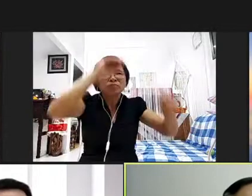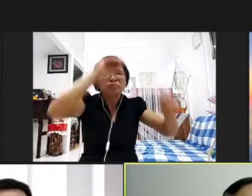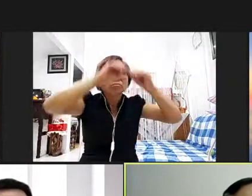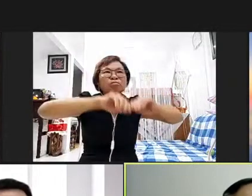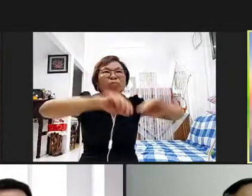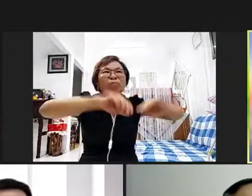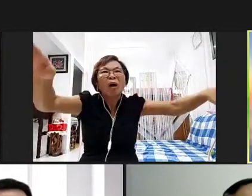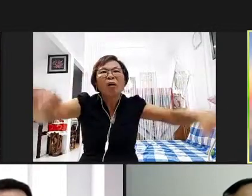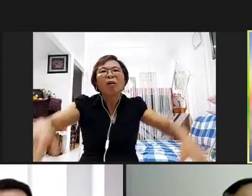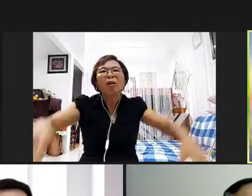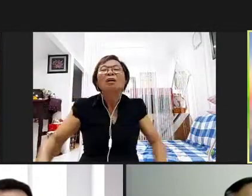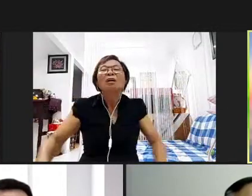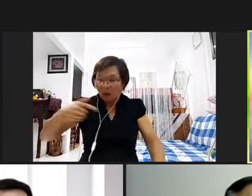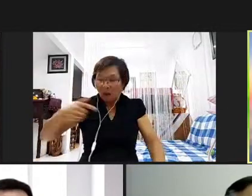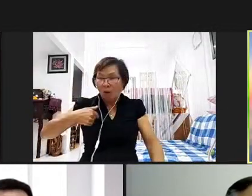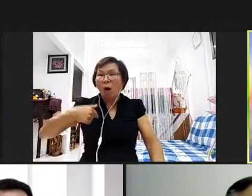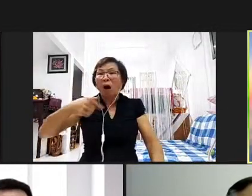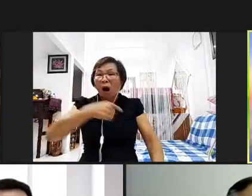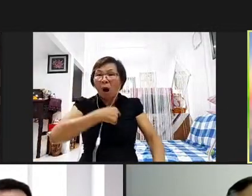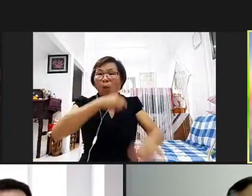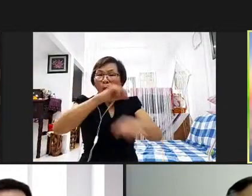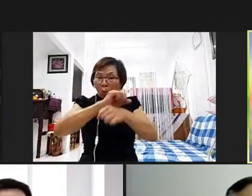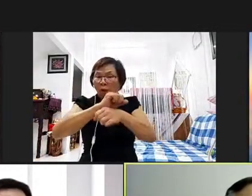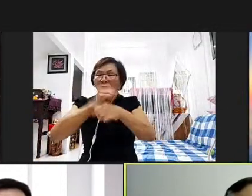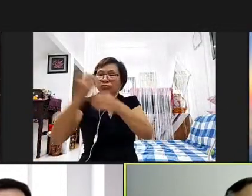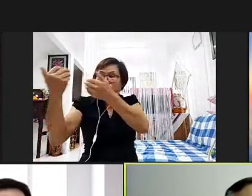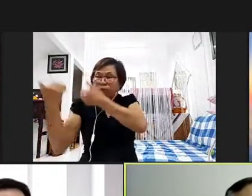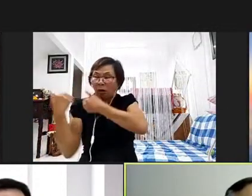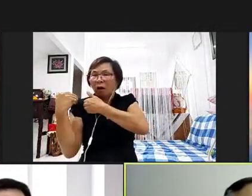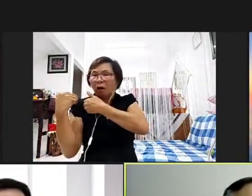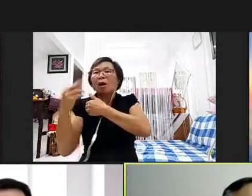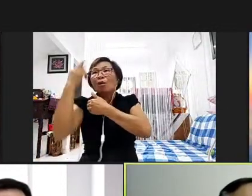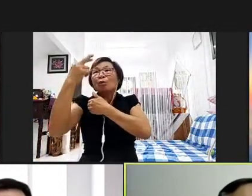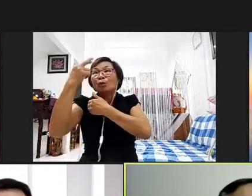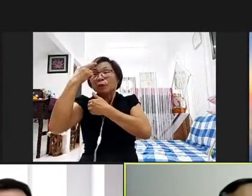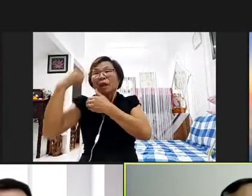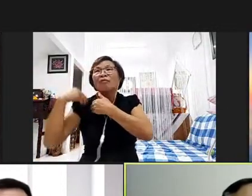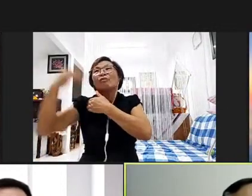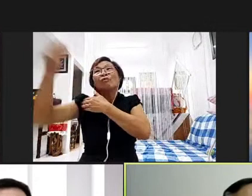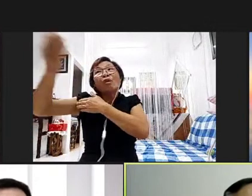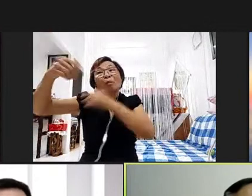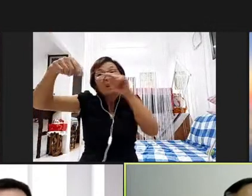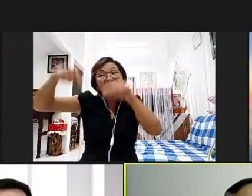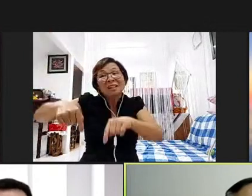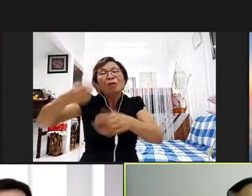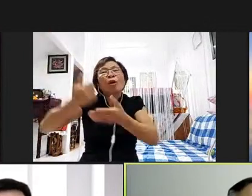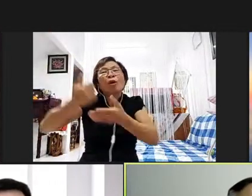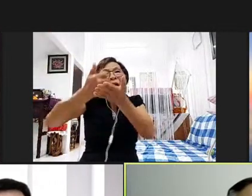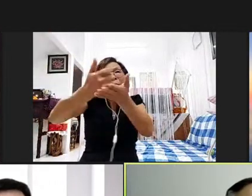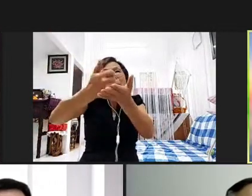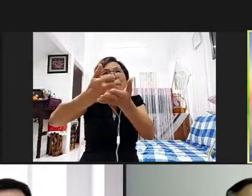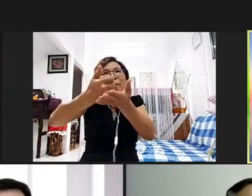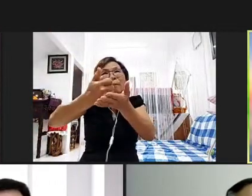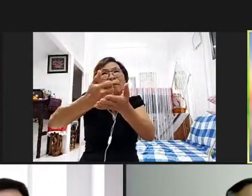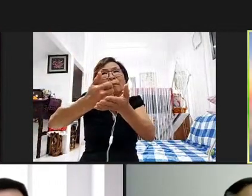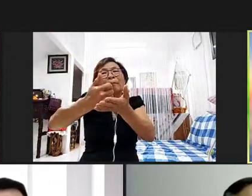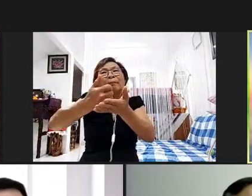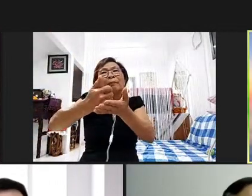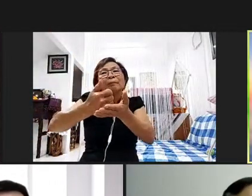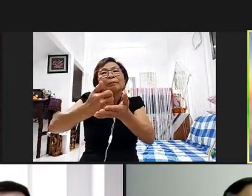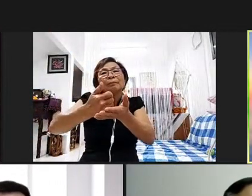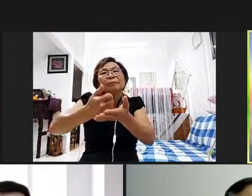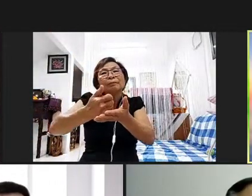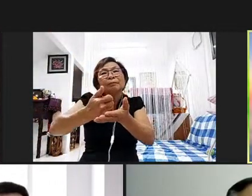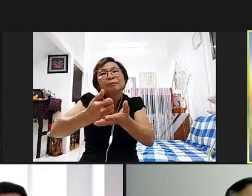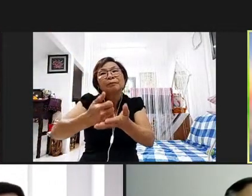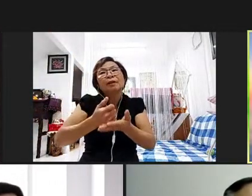our task, and that is also the reason why we have this forum today, to help to bring about